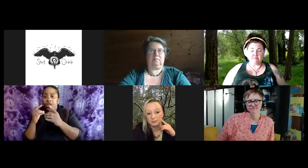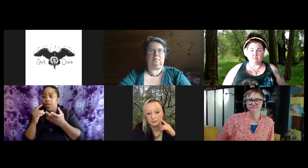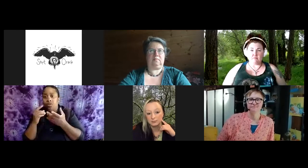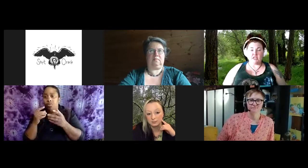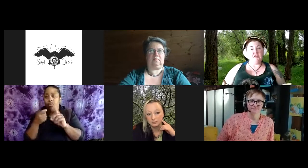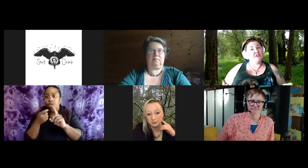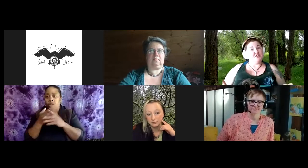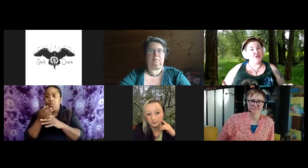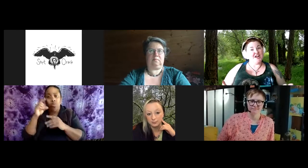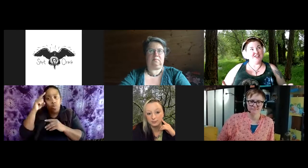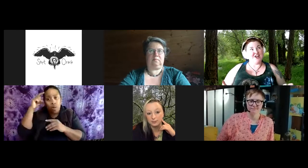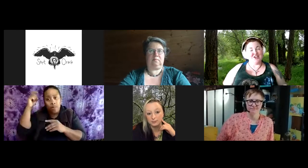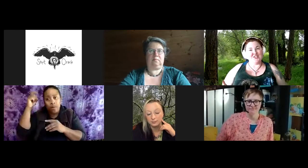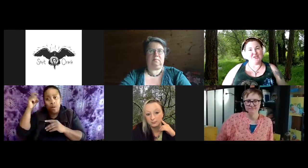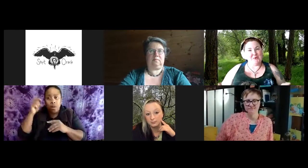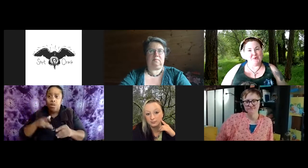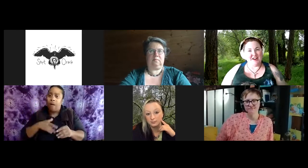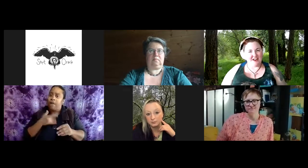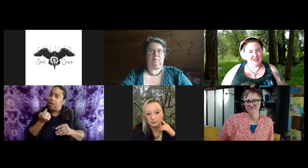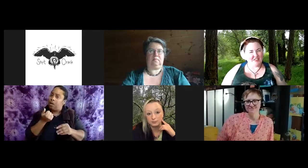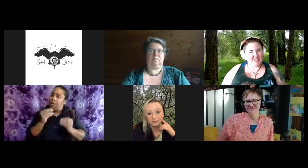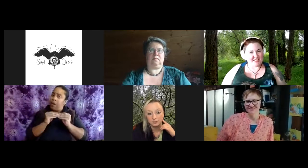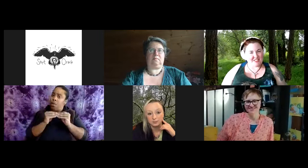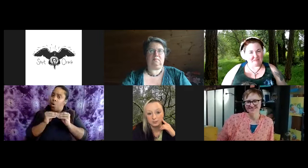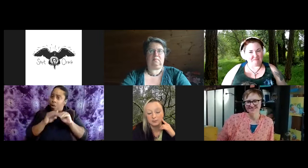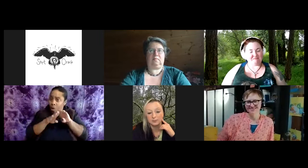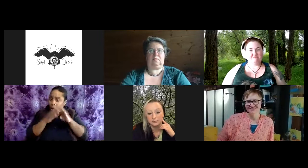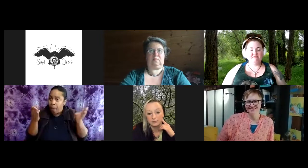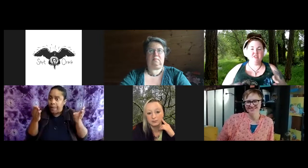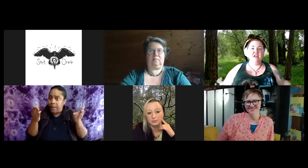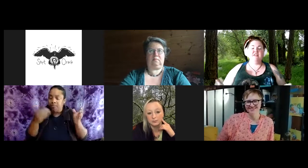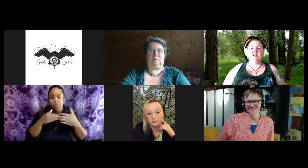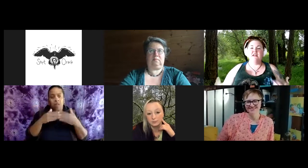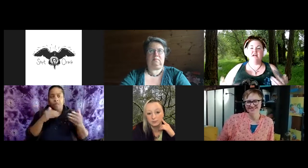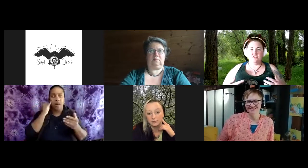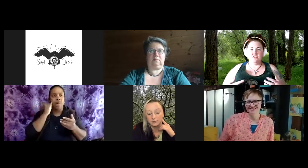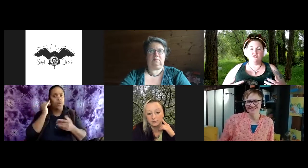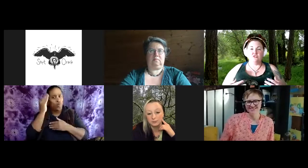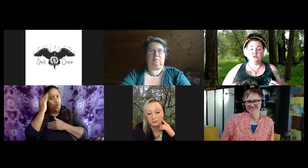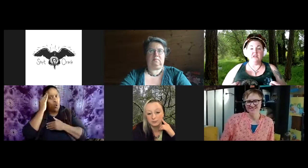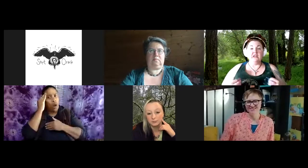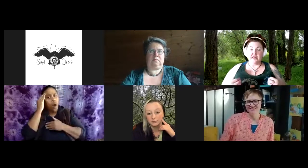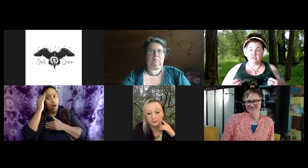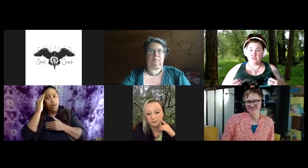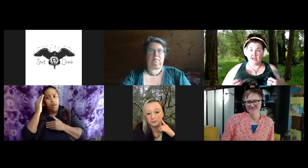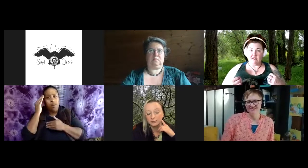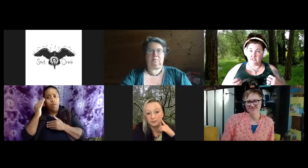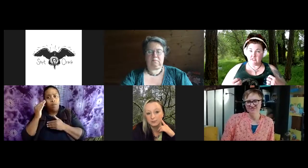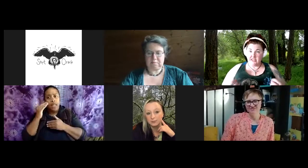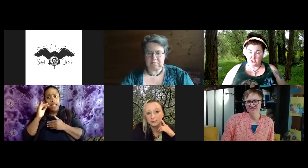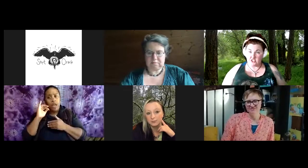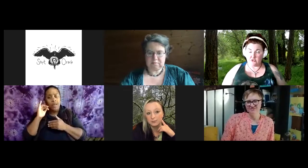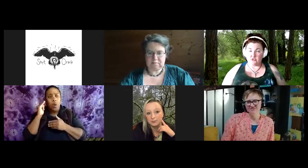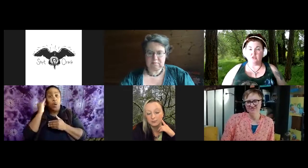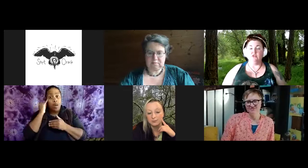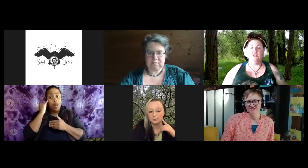open, even if you're not consciously aware of it. And that allows you to, if you have